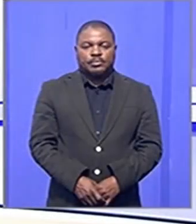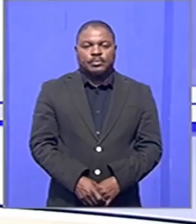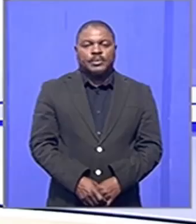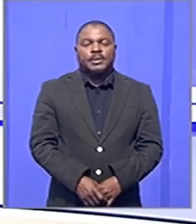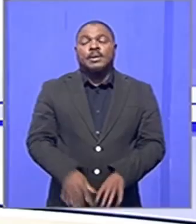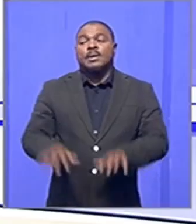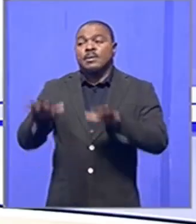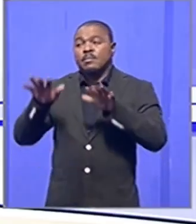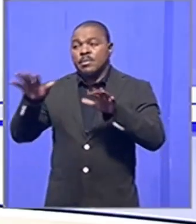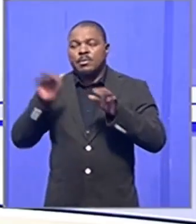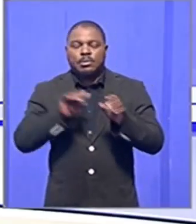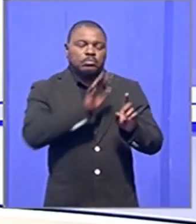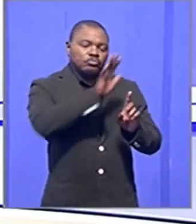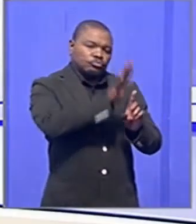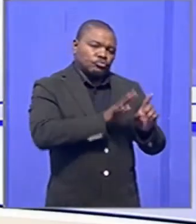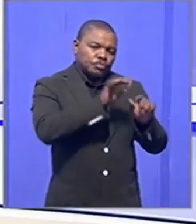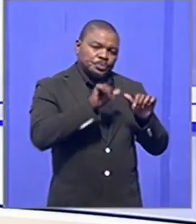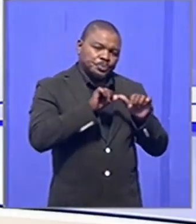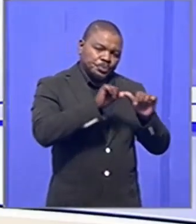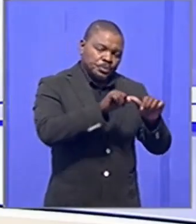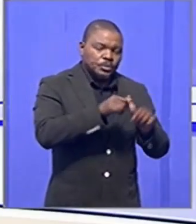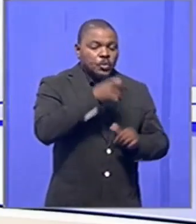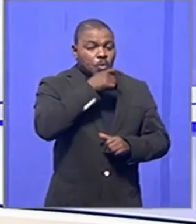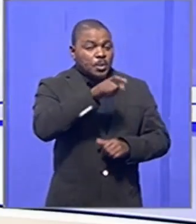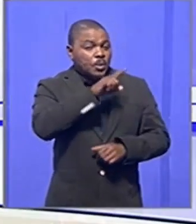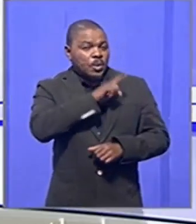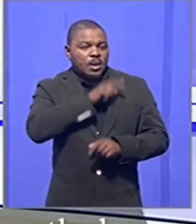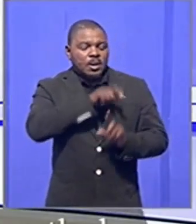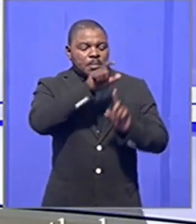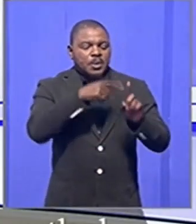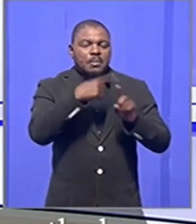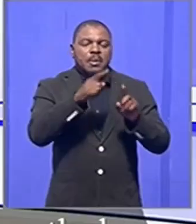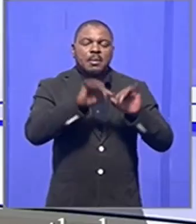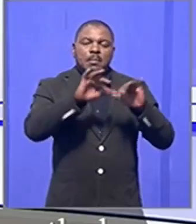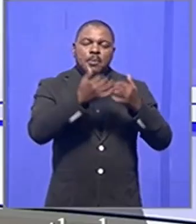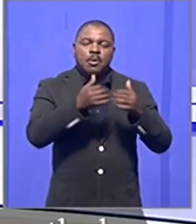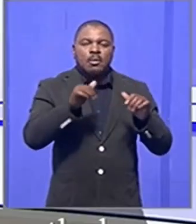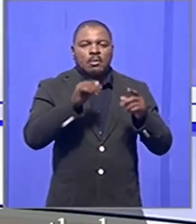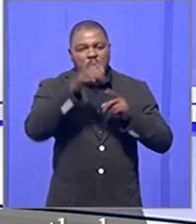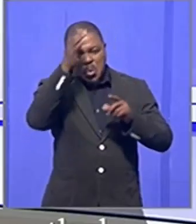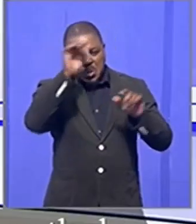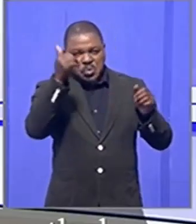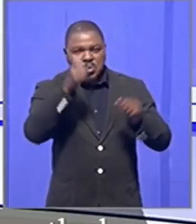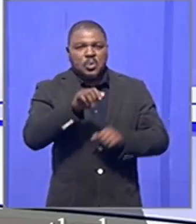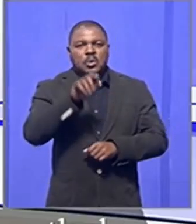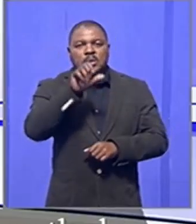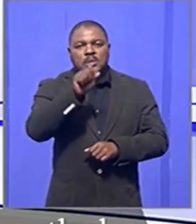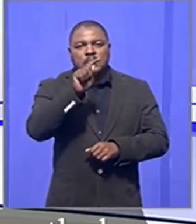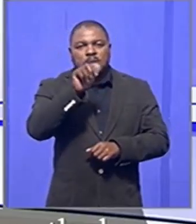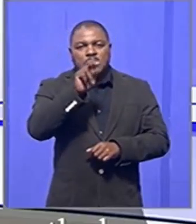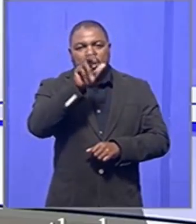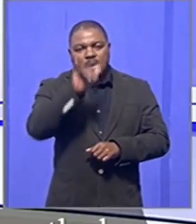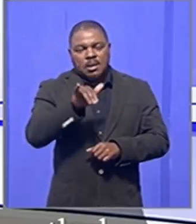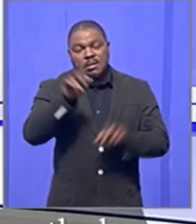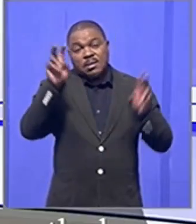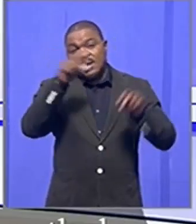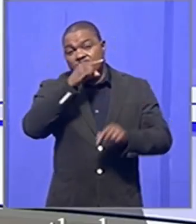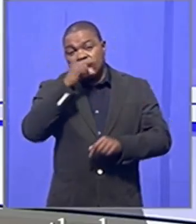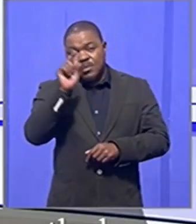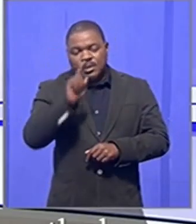Mantšu a hlobošwa tšwela pele go rothela morago ga lehula mahlo a dibona wa kgwele ya maoto Stanley Chabalala yo a bego a tsebega ka la Screamer.